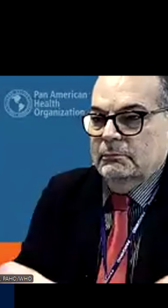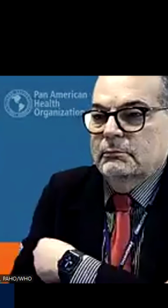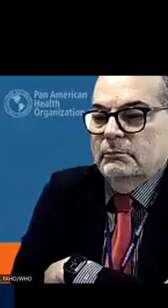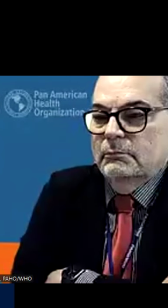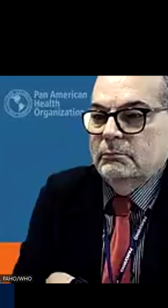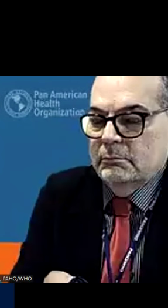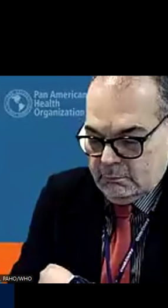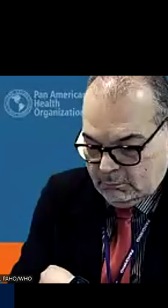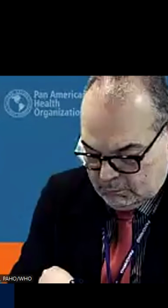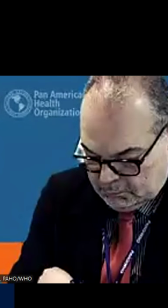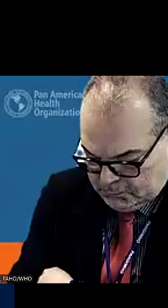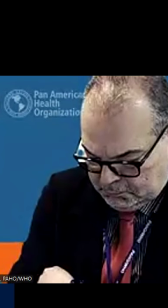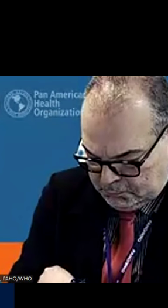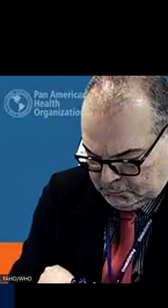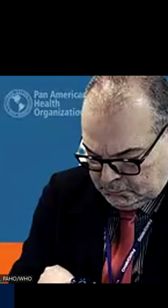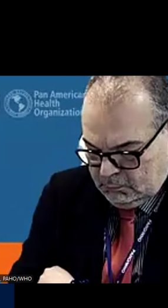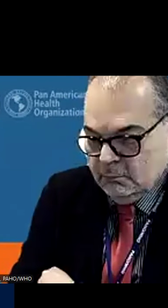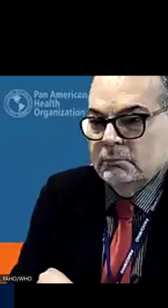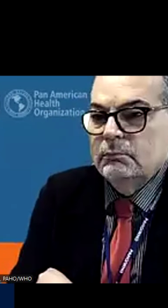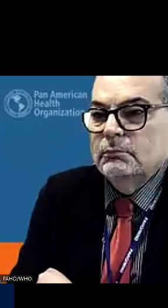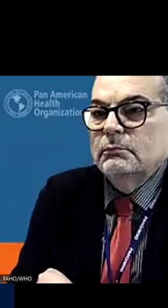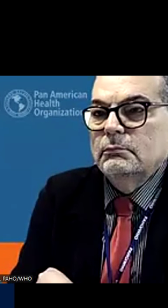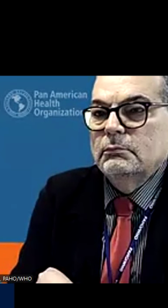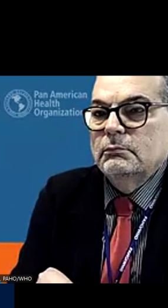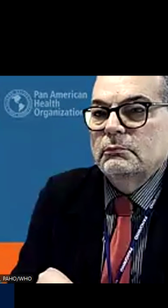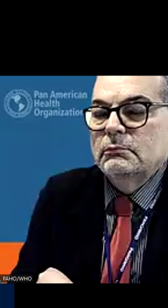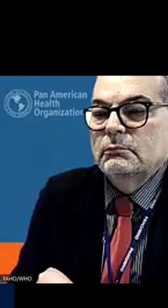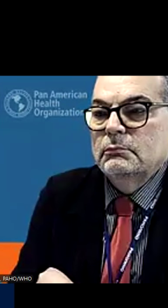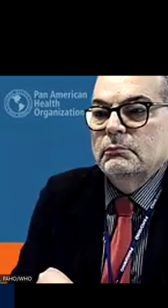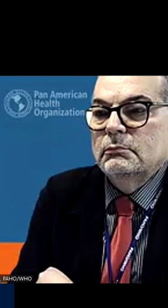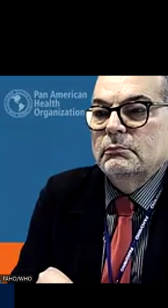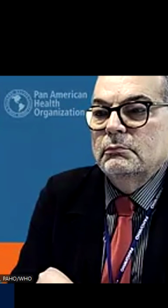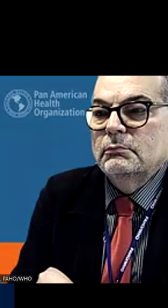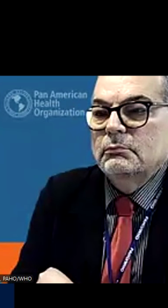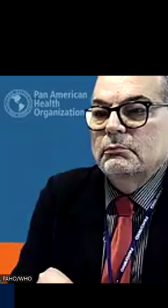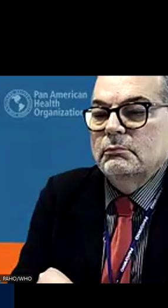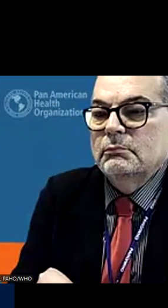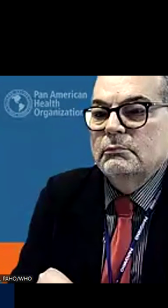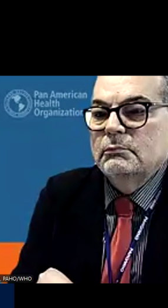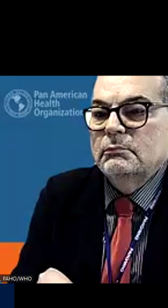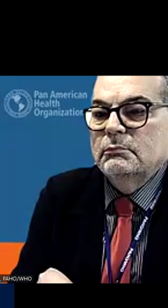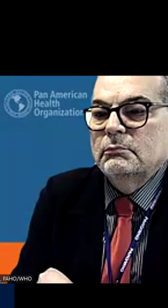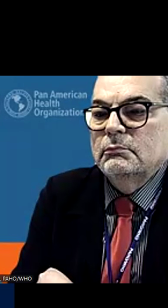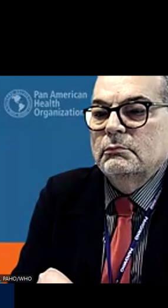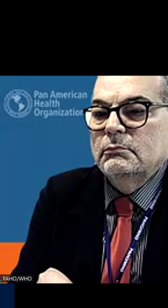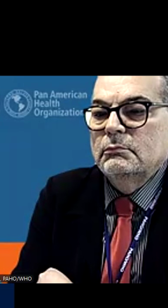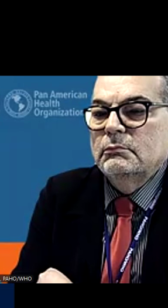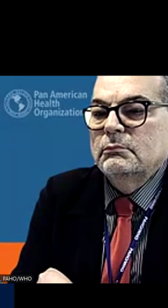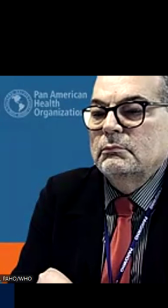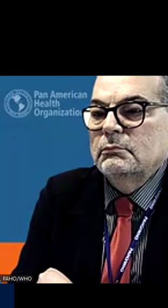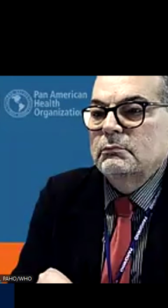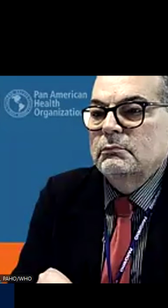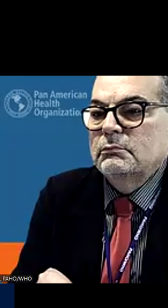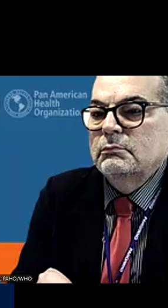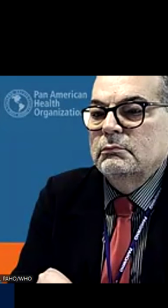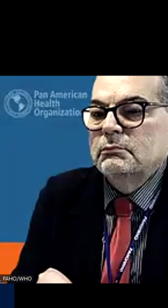first-person accounts of the experience of disasters and getting through it, and